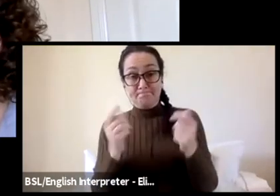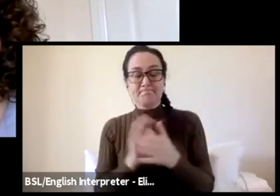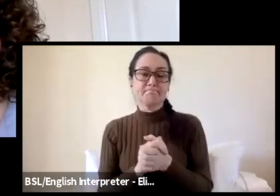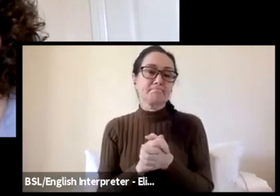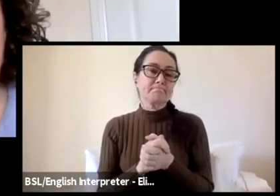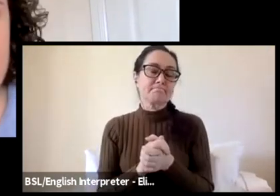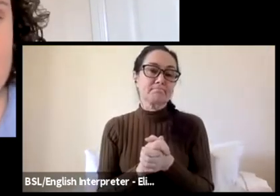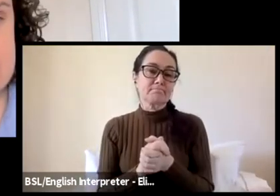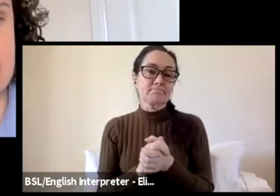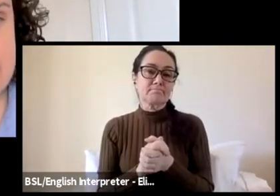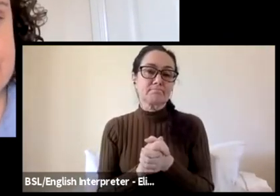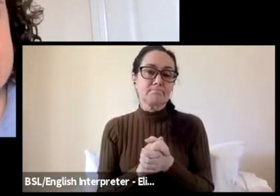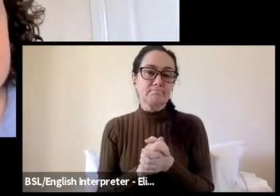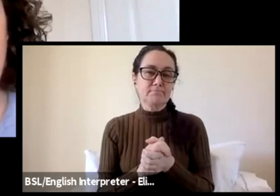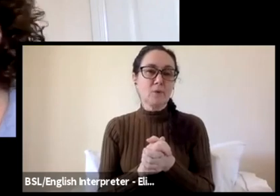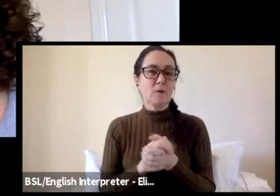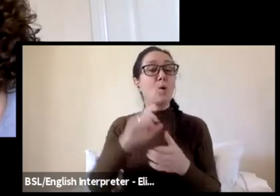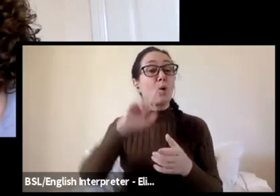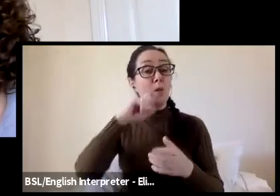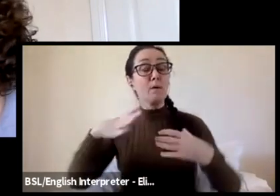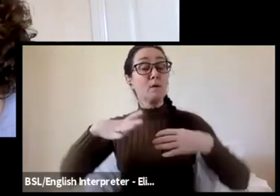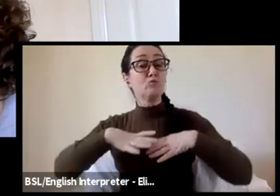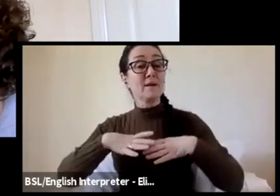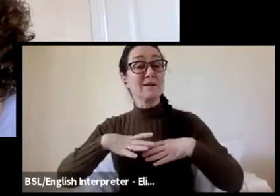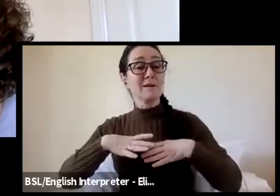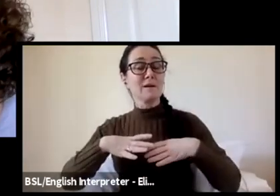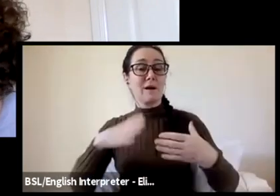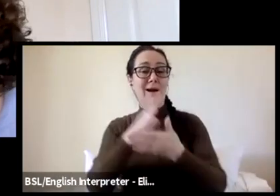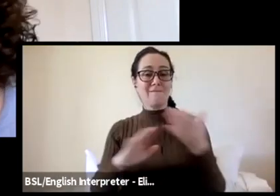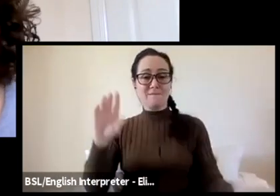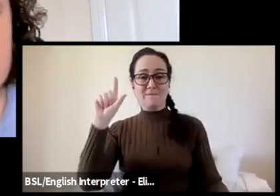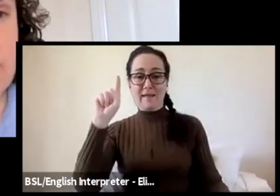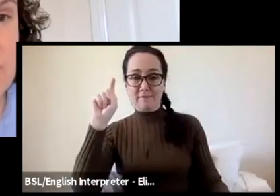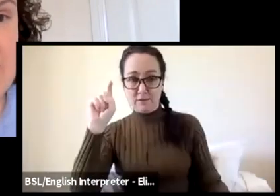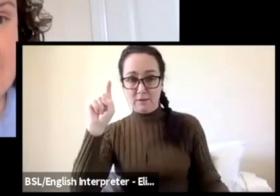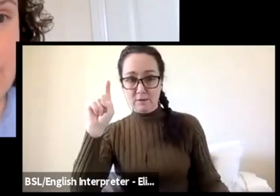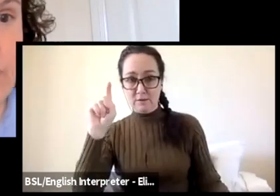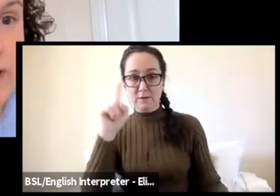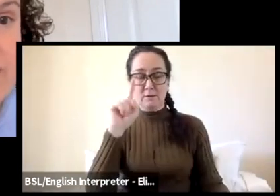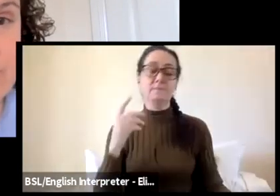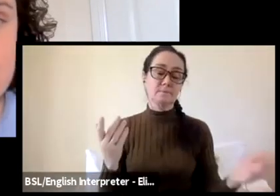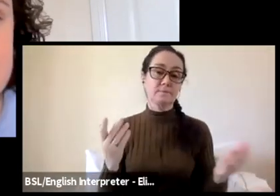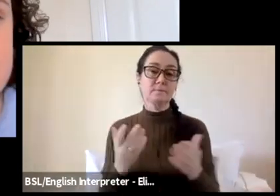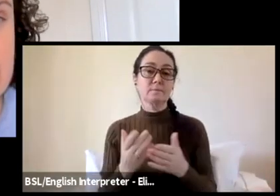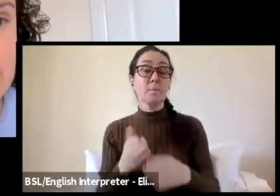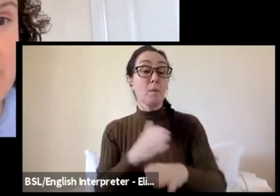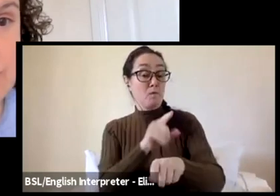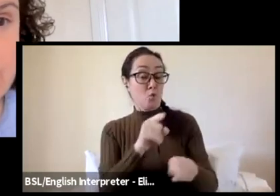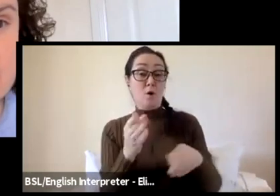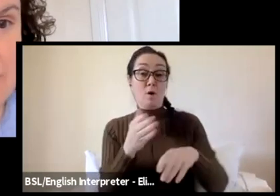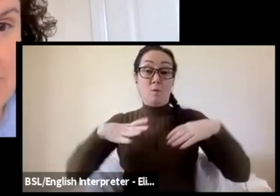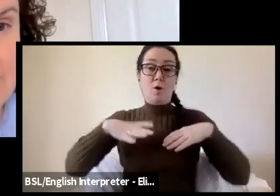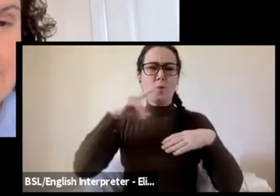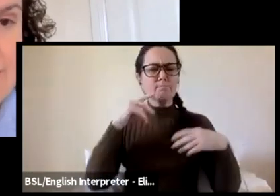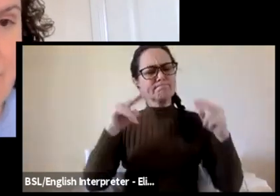before our break at 11:30, we are going to look at basically what Universal Periodic Review is.